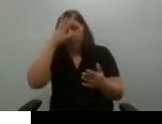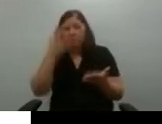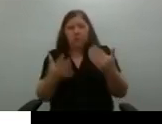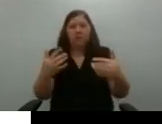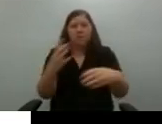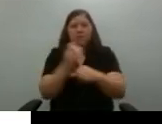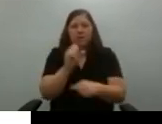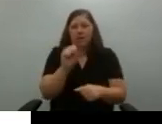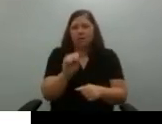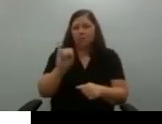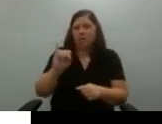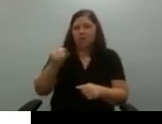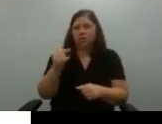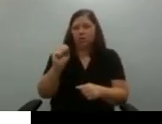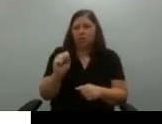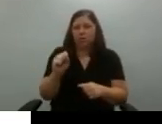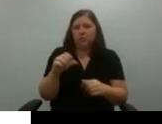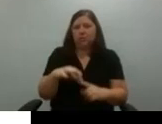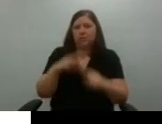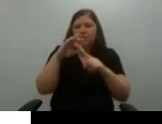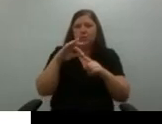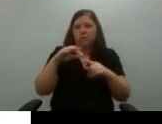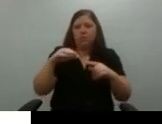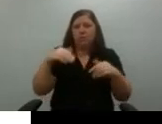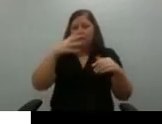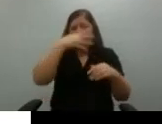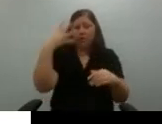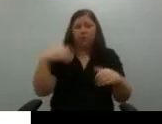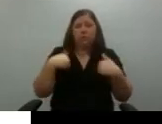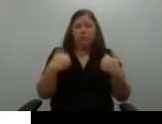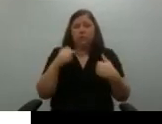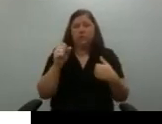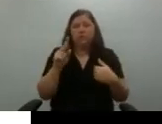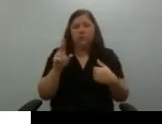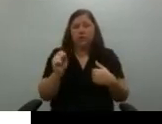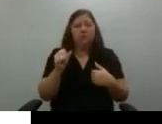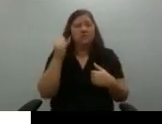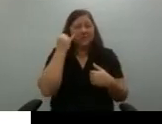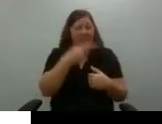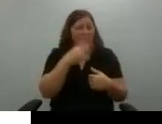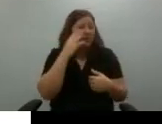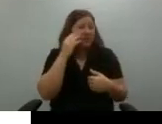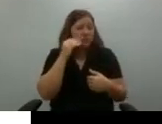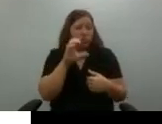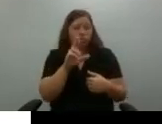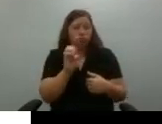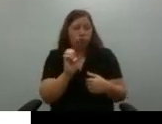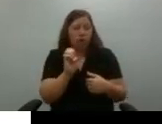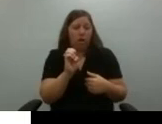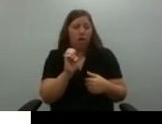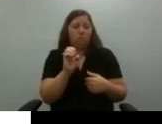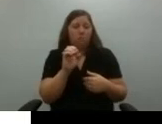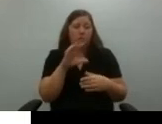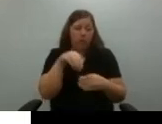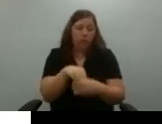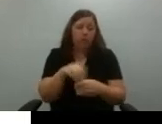status. If you have been the victim of a crime, including domestic violence, in the United States and have reported it to